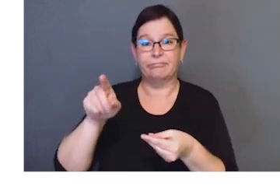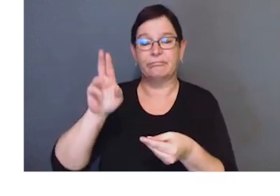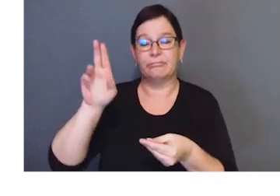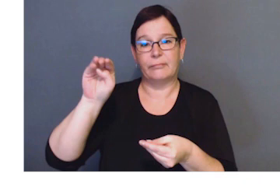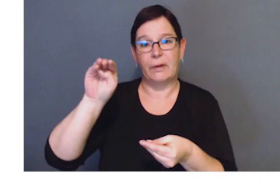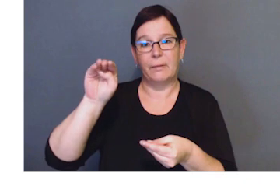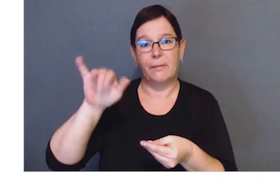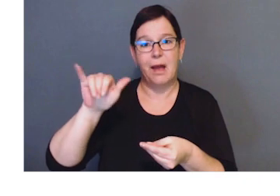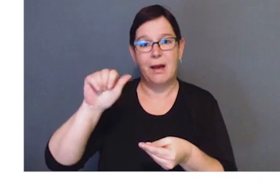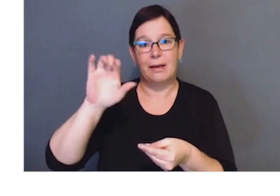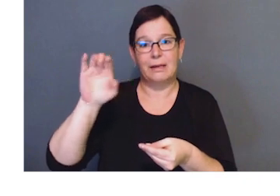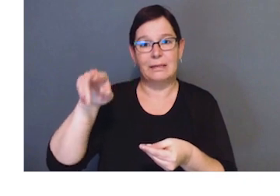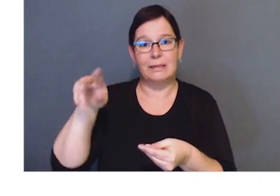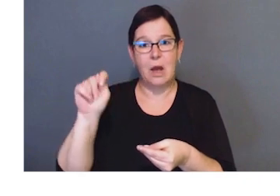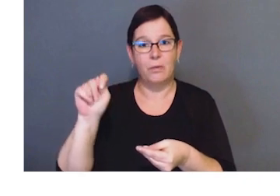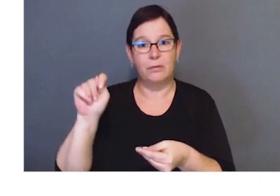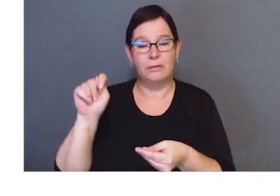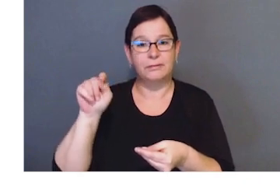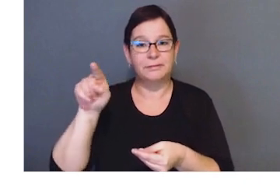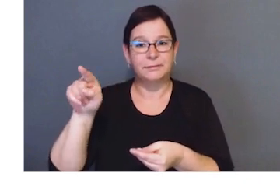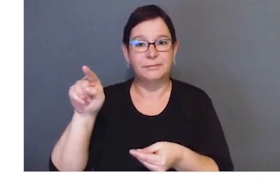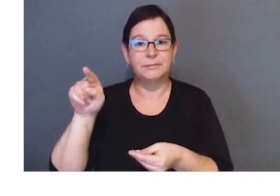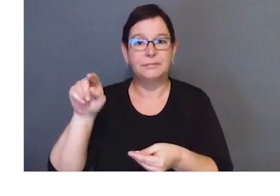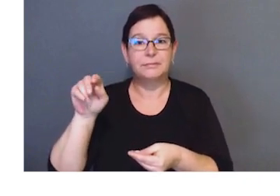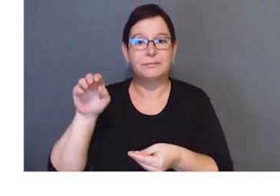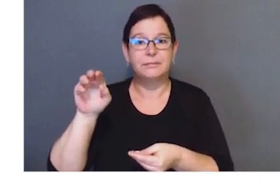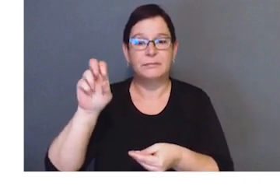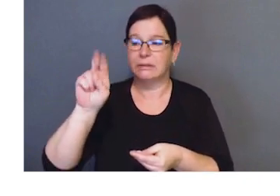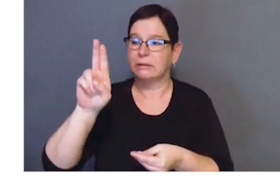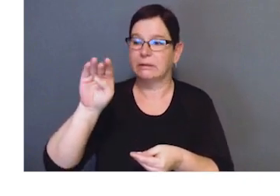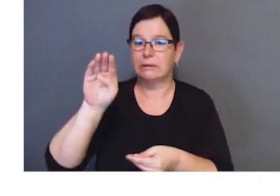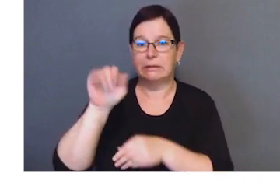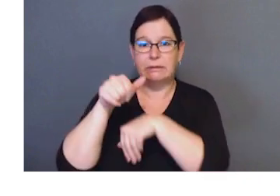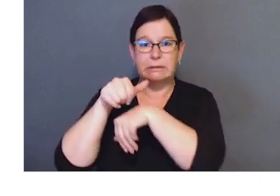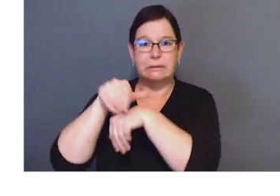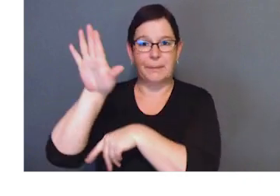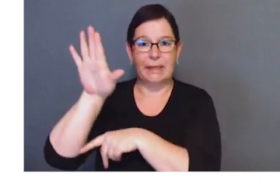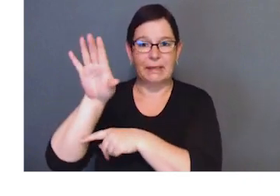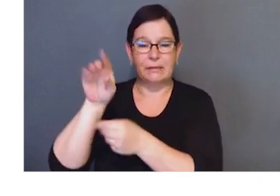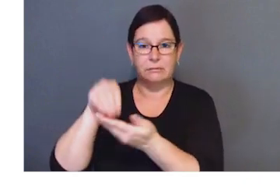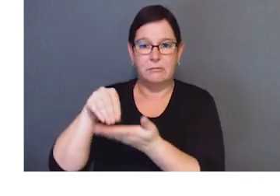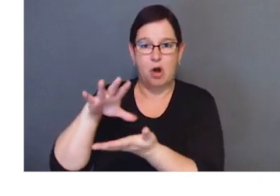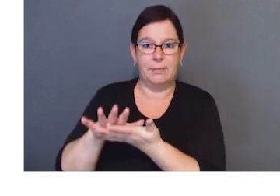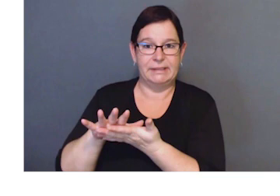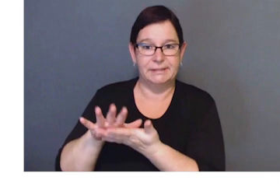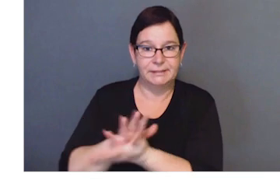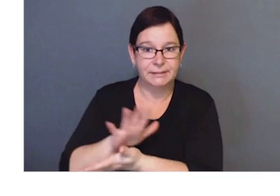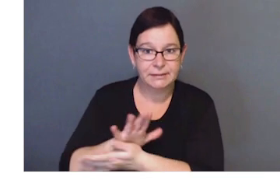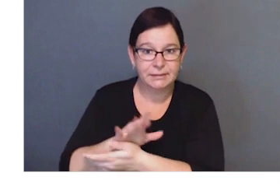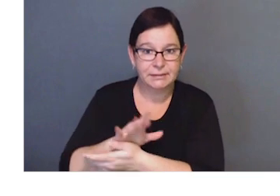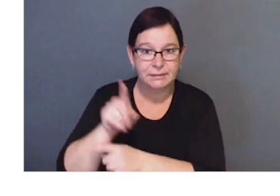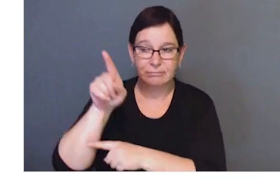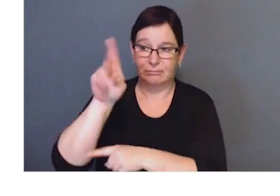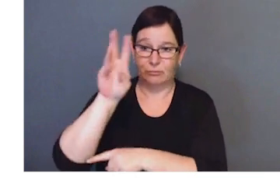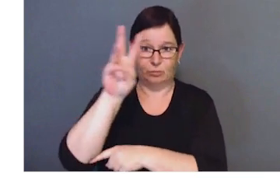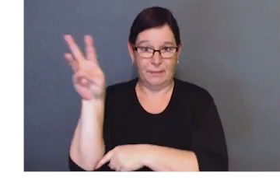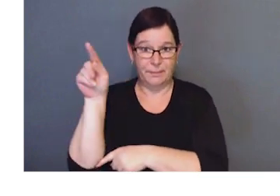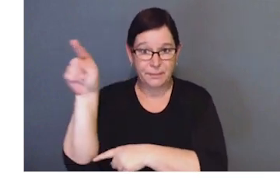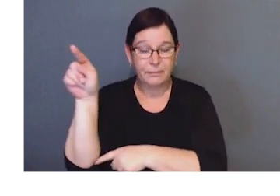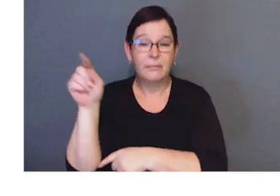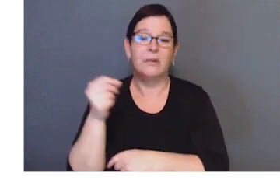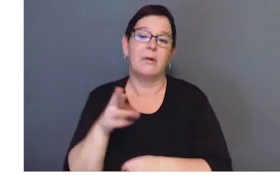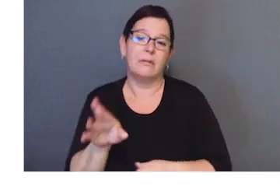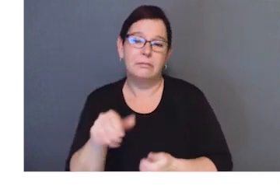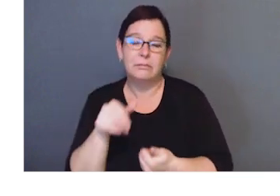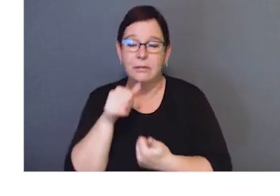in My Account or Represent a Client. Or you can submit by mail to your nearest tax center.